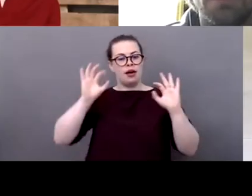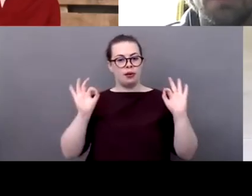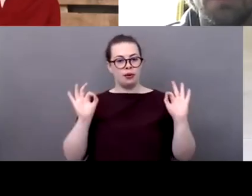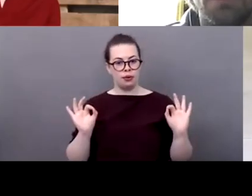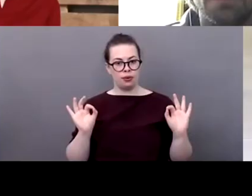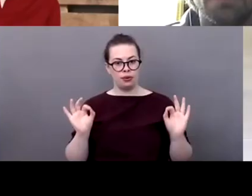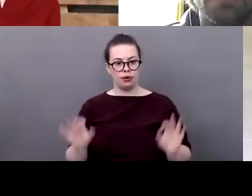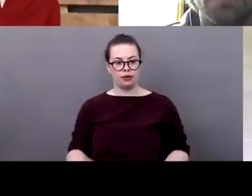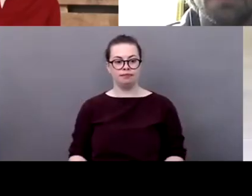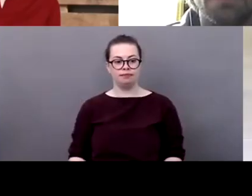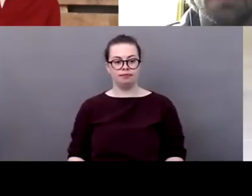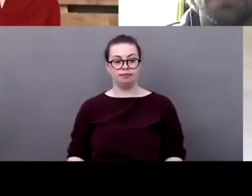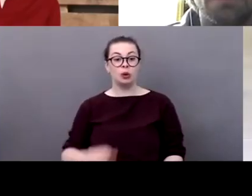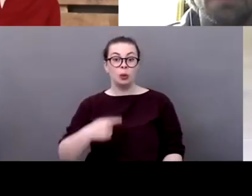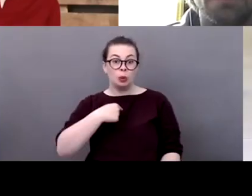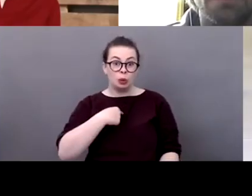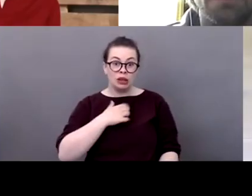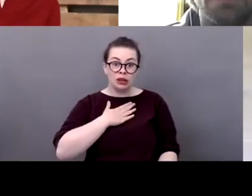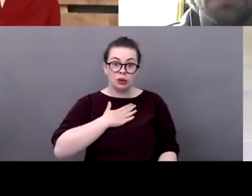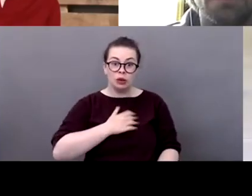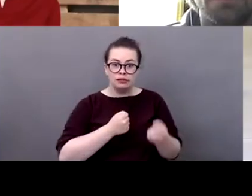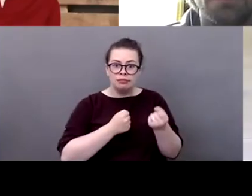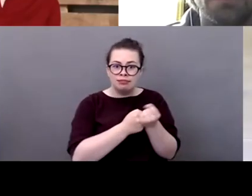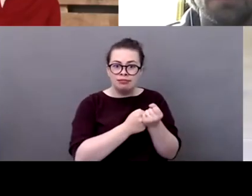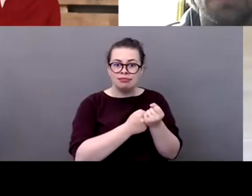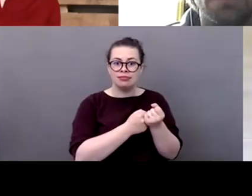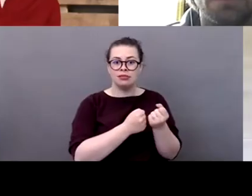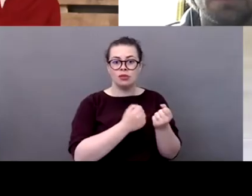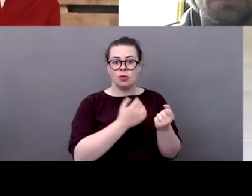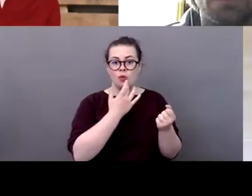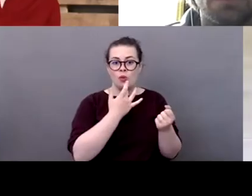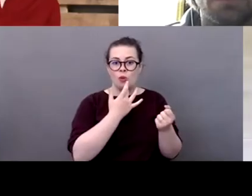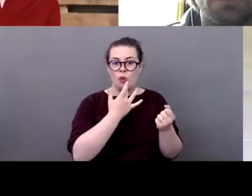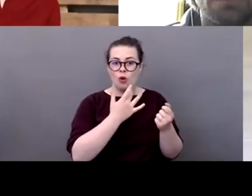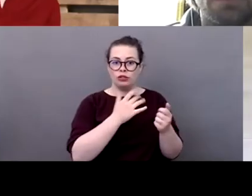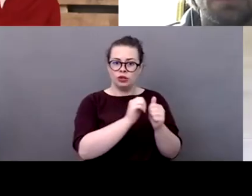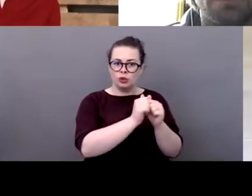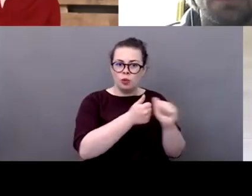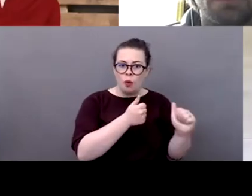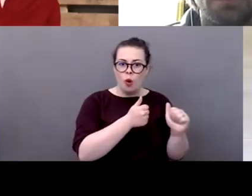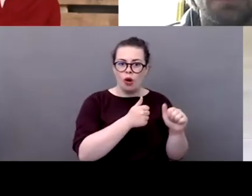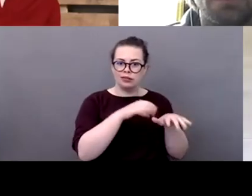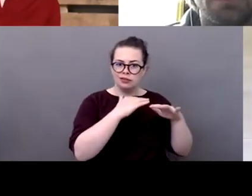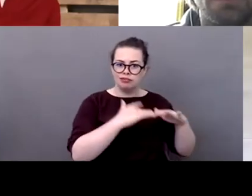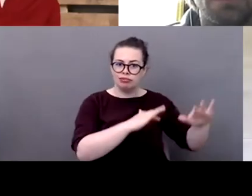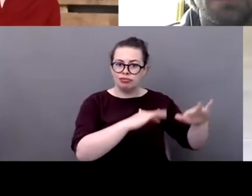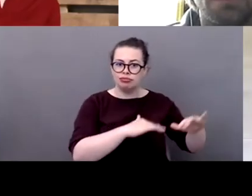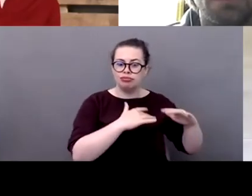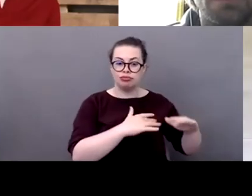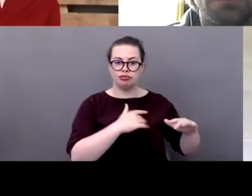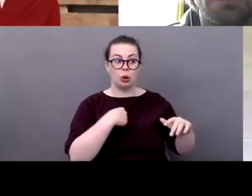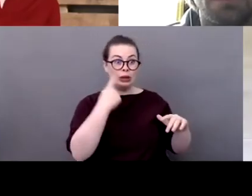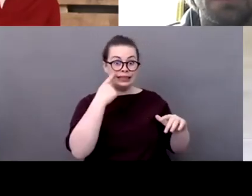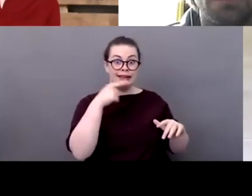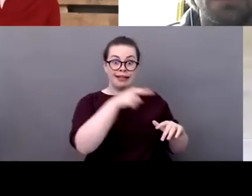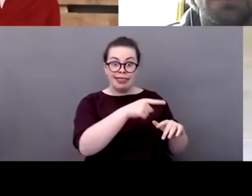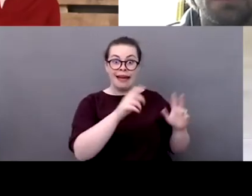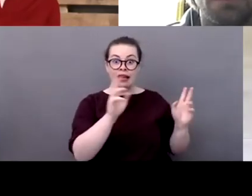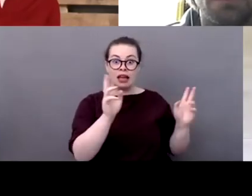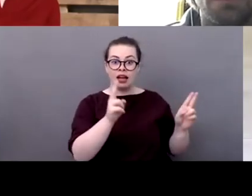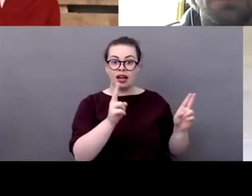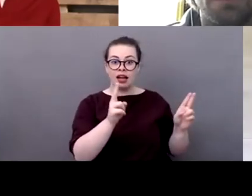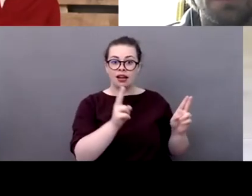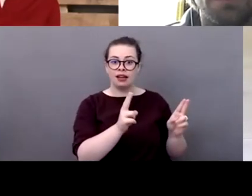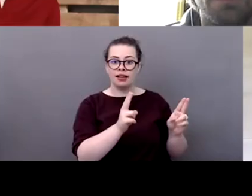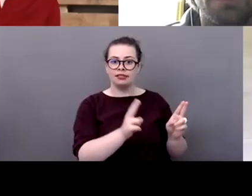water sports. These ecosystems are also in serious decline, and our water environments and ecosystems